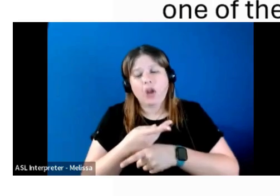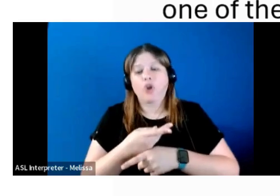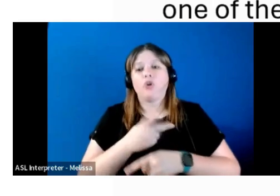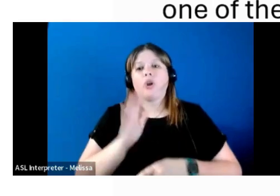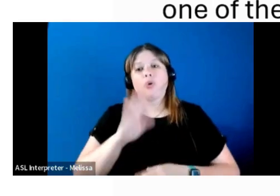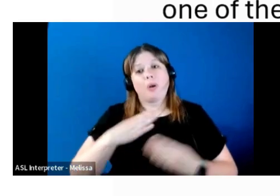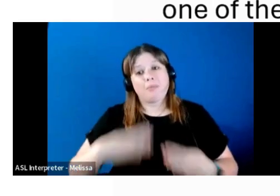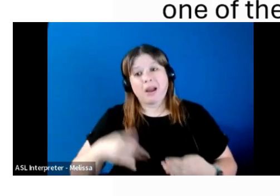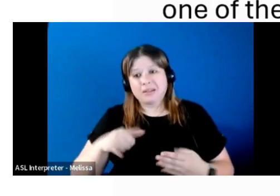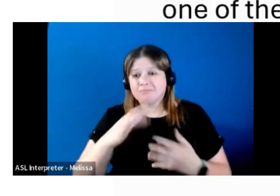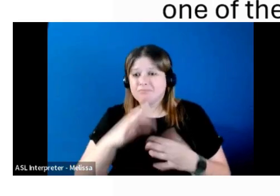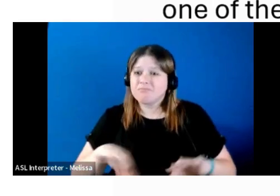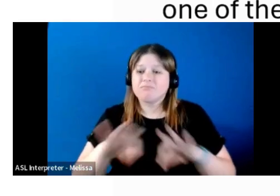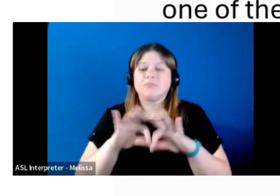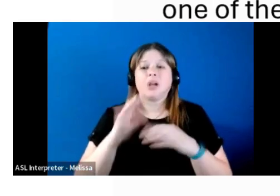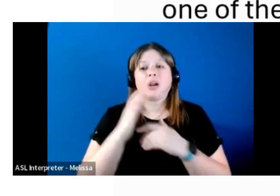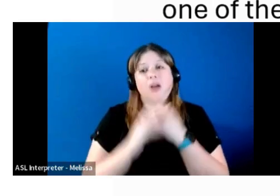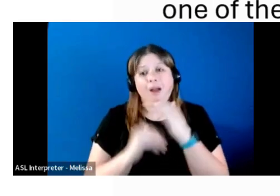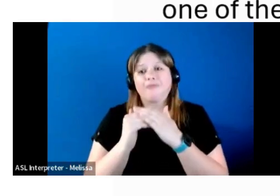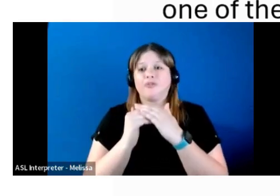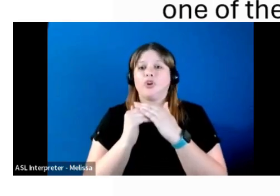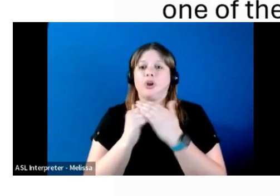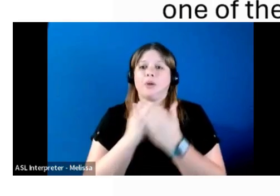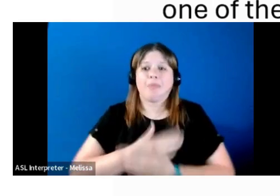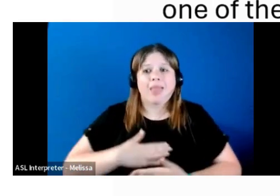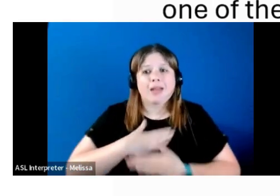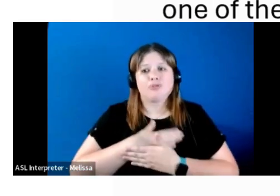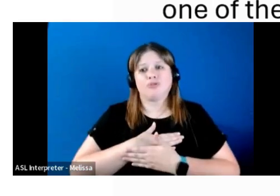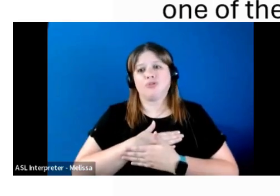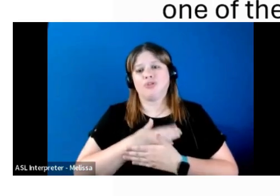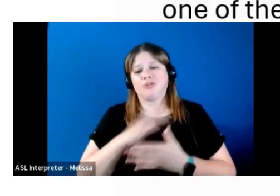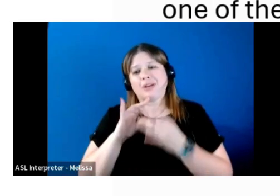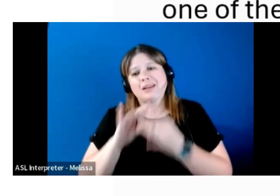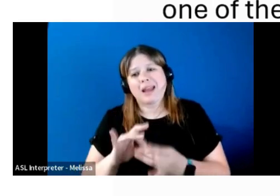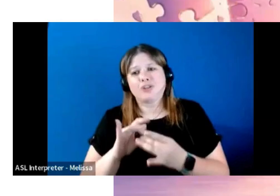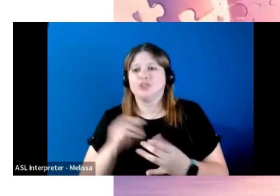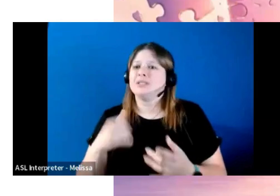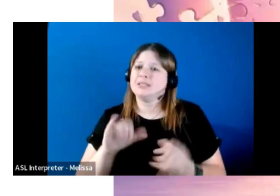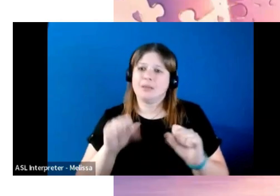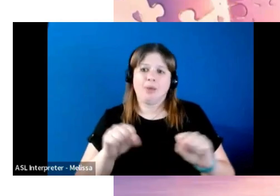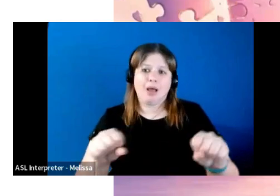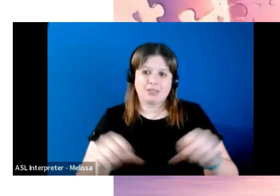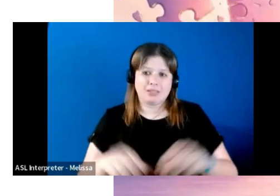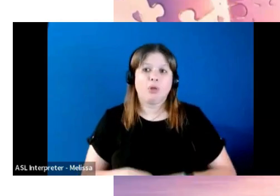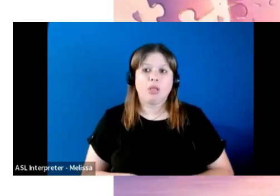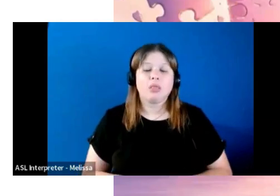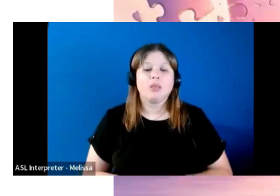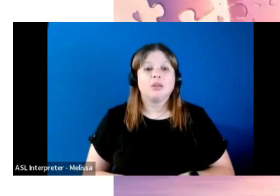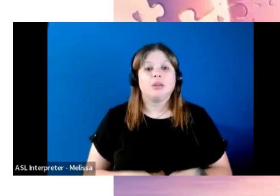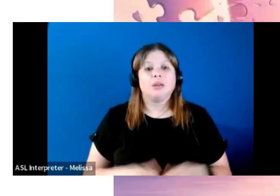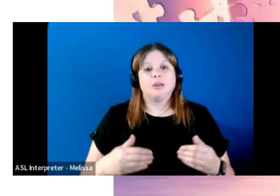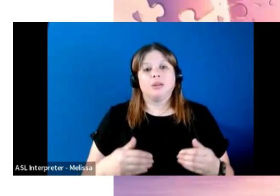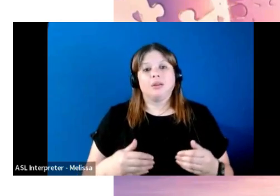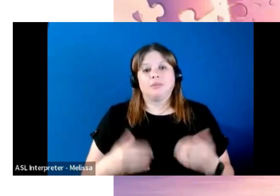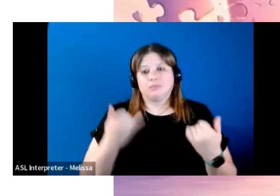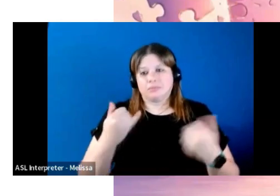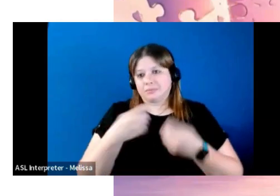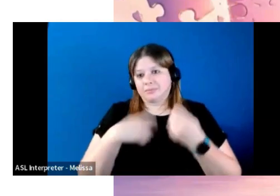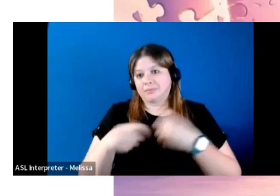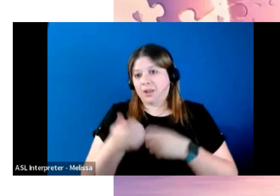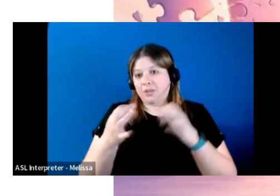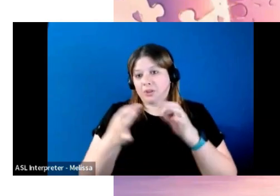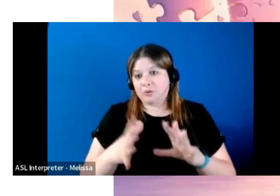and connection are still possible. I have some resources for you, some